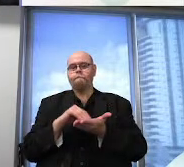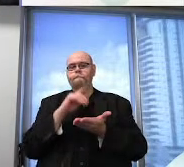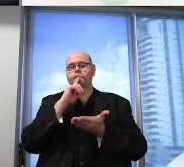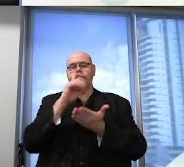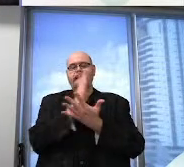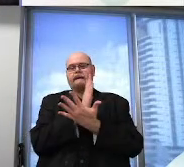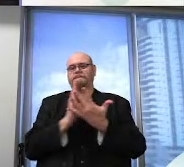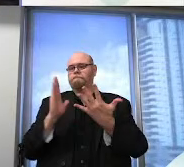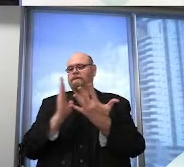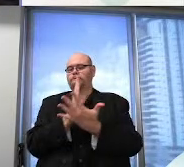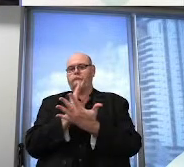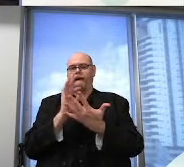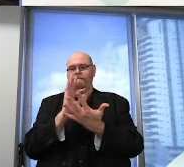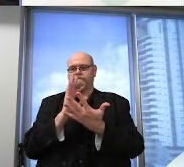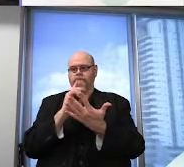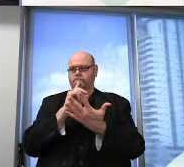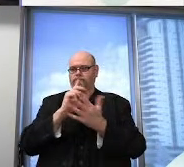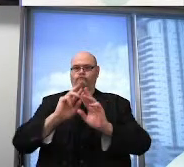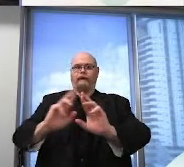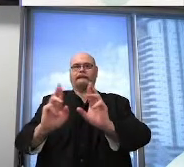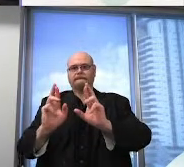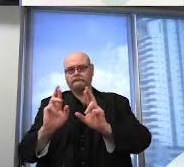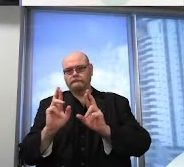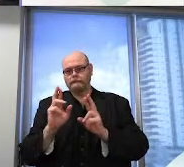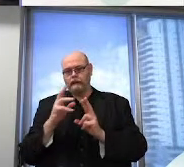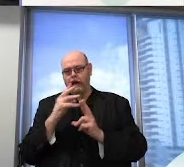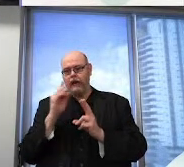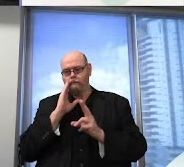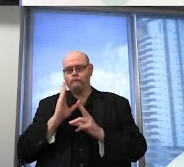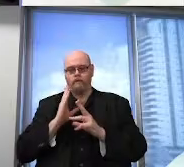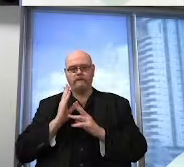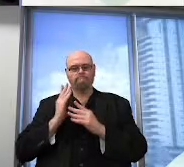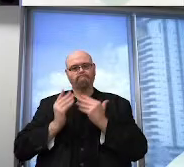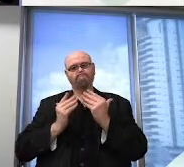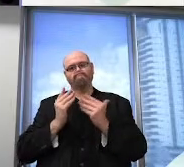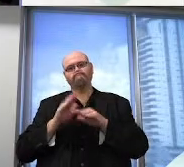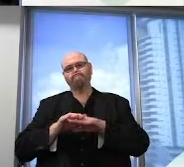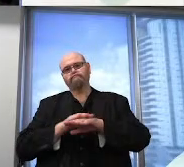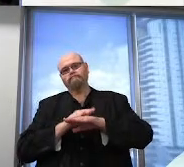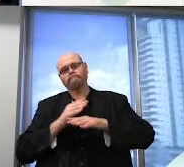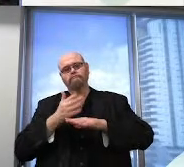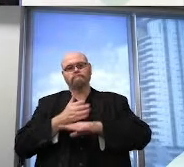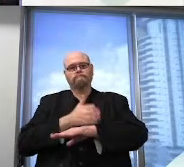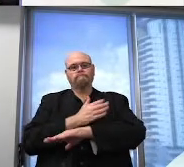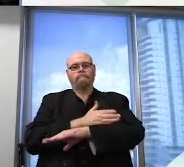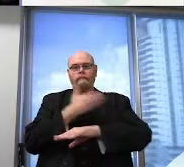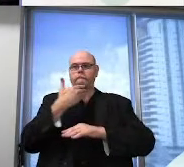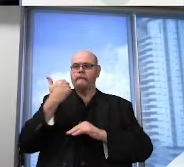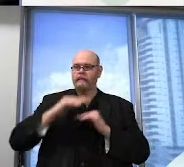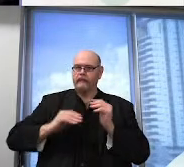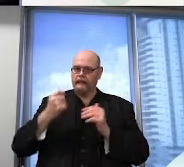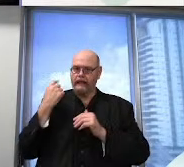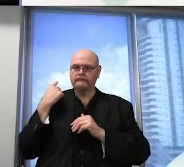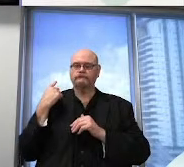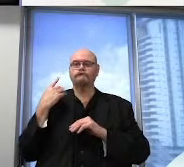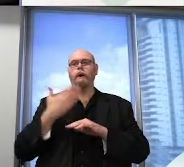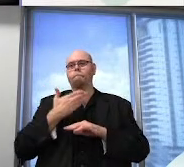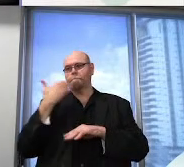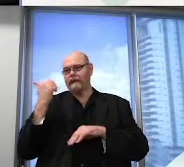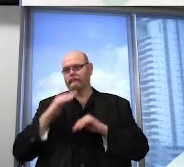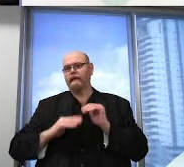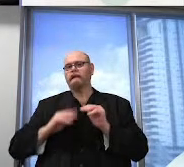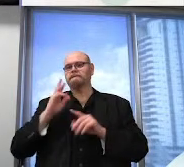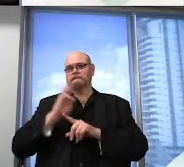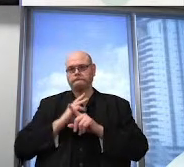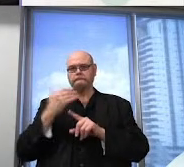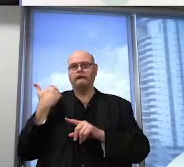again, it's a spectrum of readiness as far as the system's concerned, and we'll progressively get better. We're better than we were last year. We're better